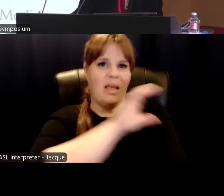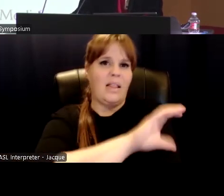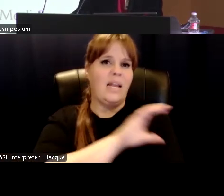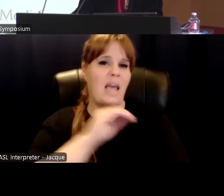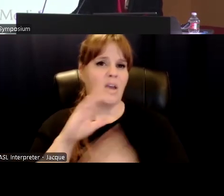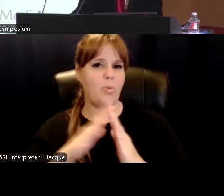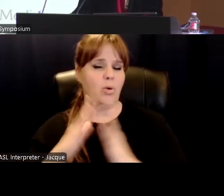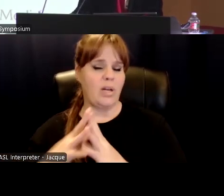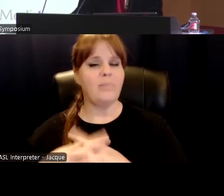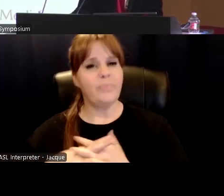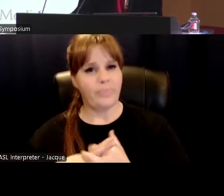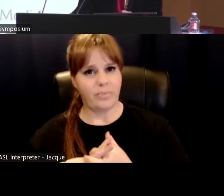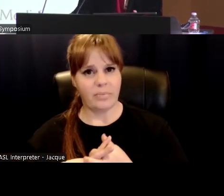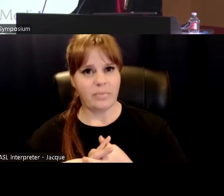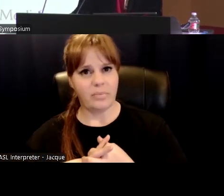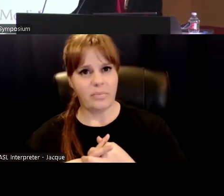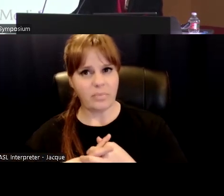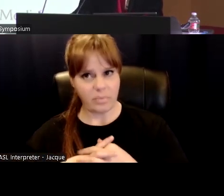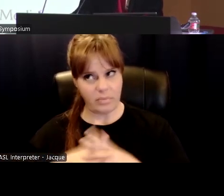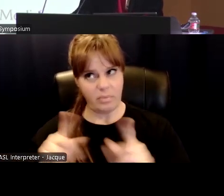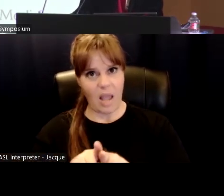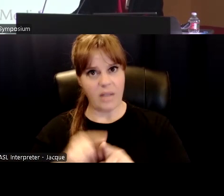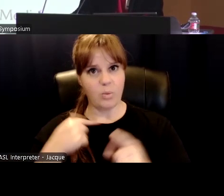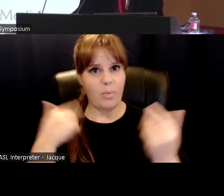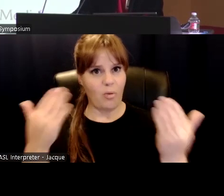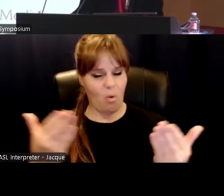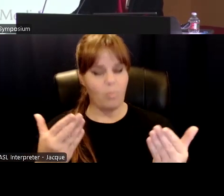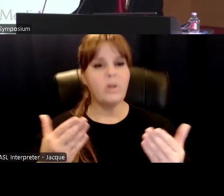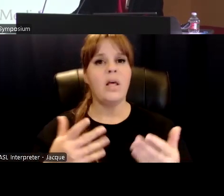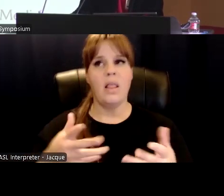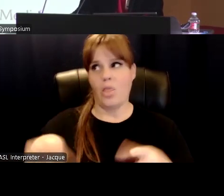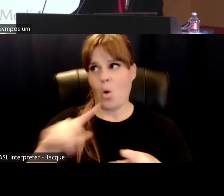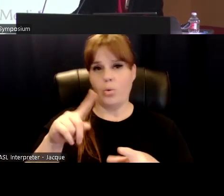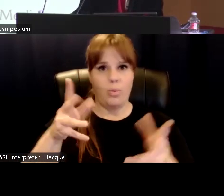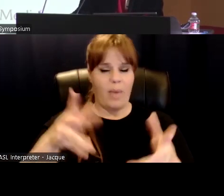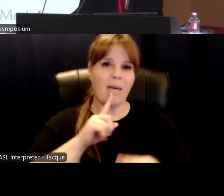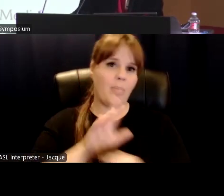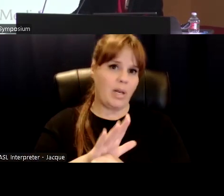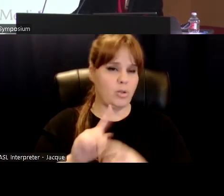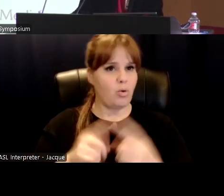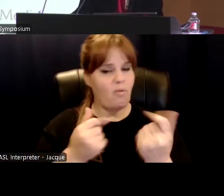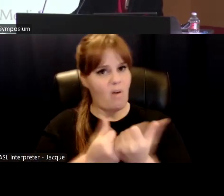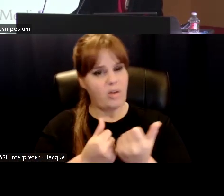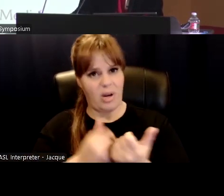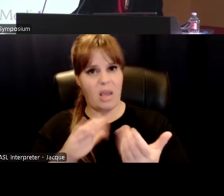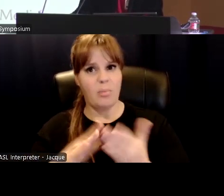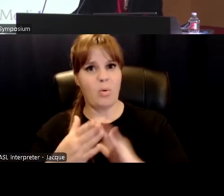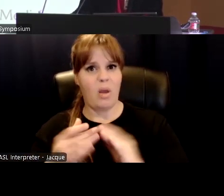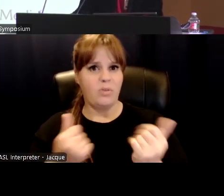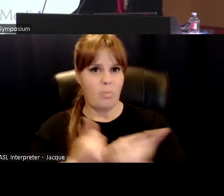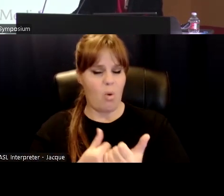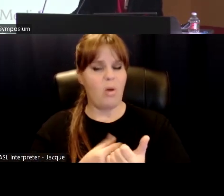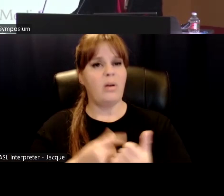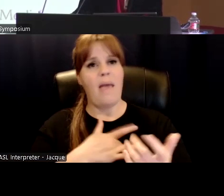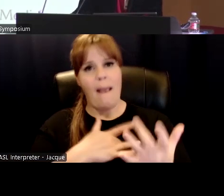communities. As we move forward, let's all remain committed to fostering a community of support, empathy,